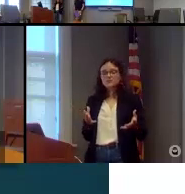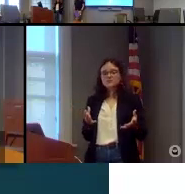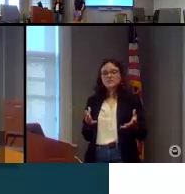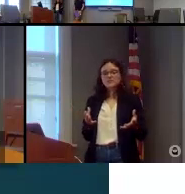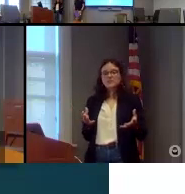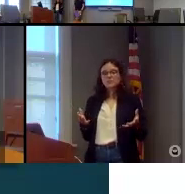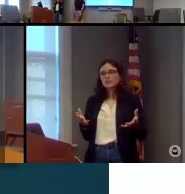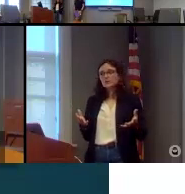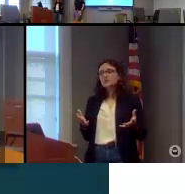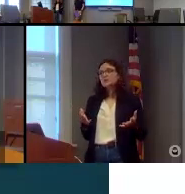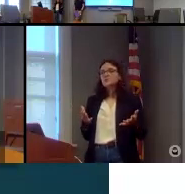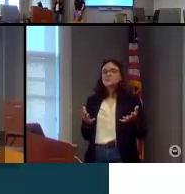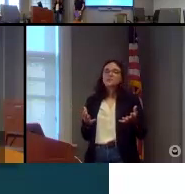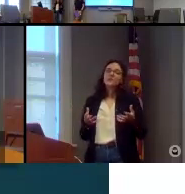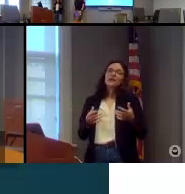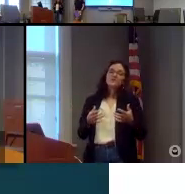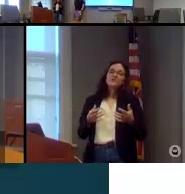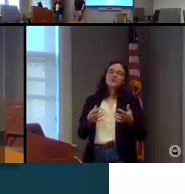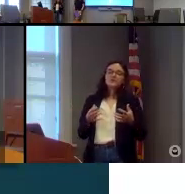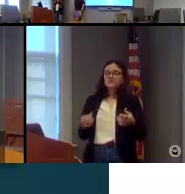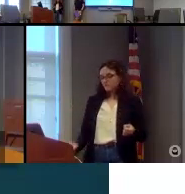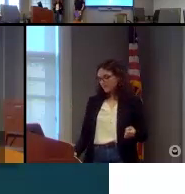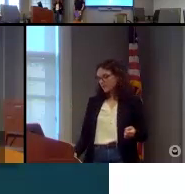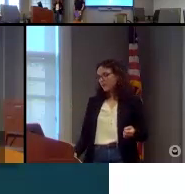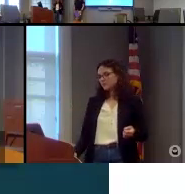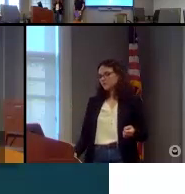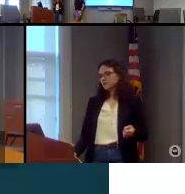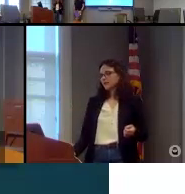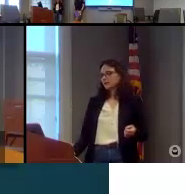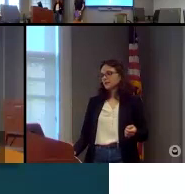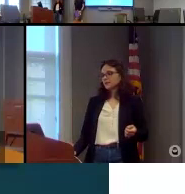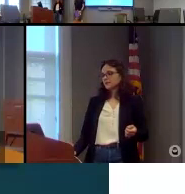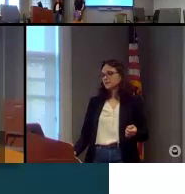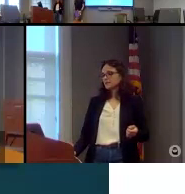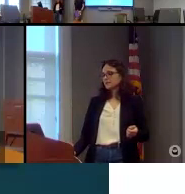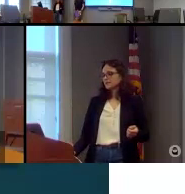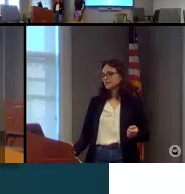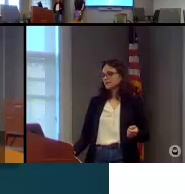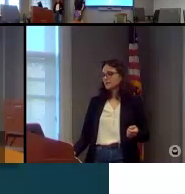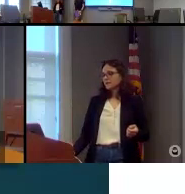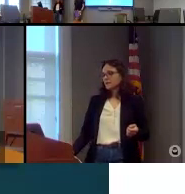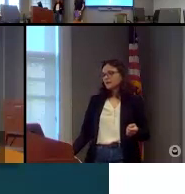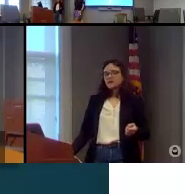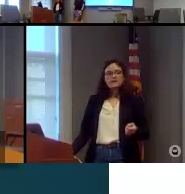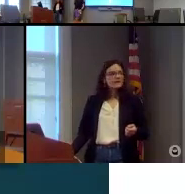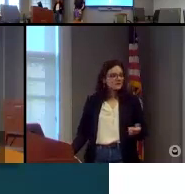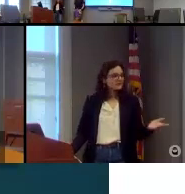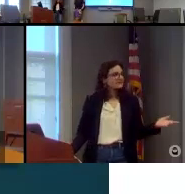uniformly distributed in the Syrian war, which means we have to think about this all very carefully analytically.